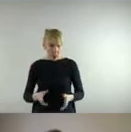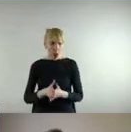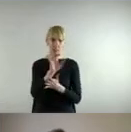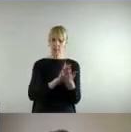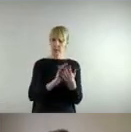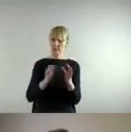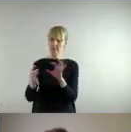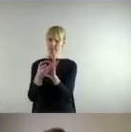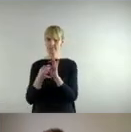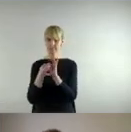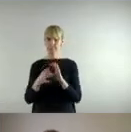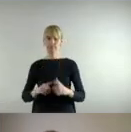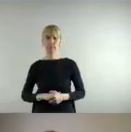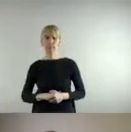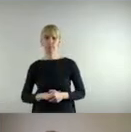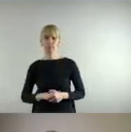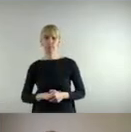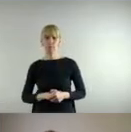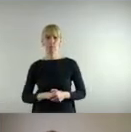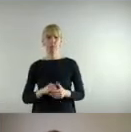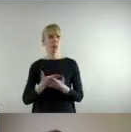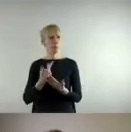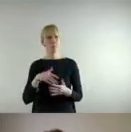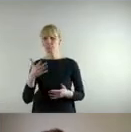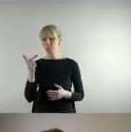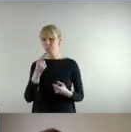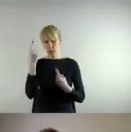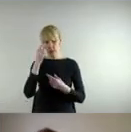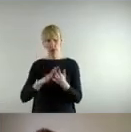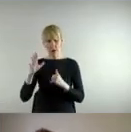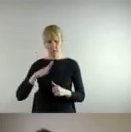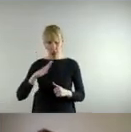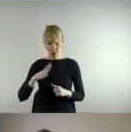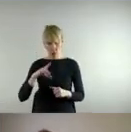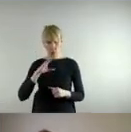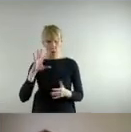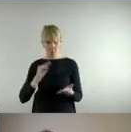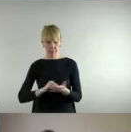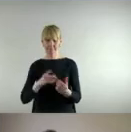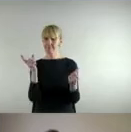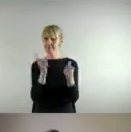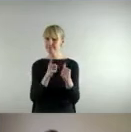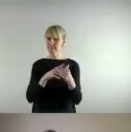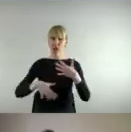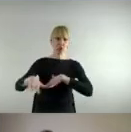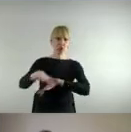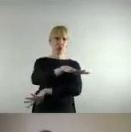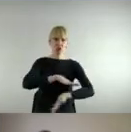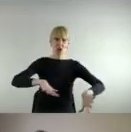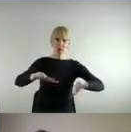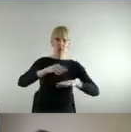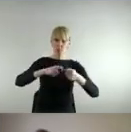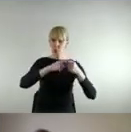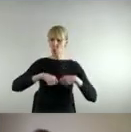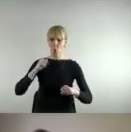I will repeat it. That you have a wide collaboration network. Don't be afraid of